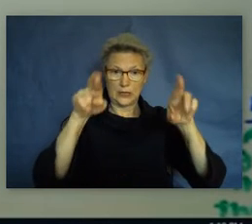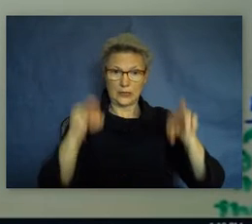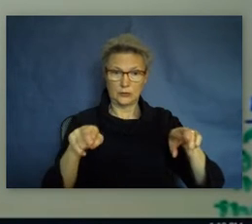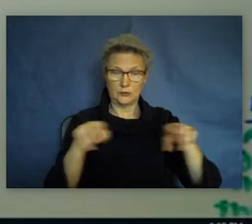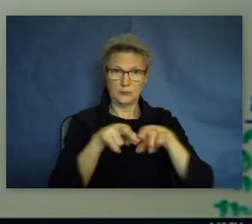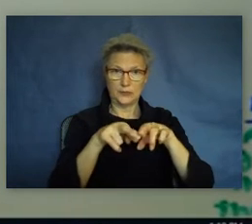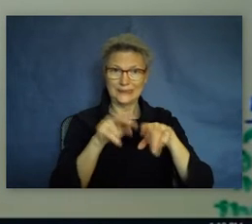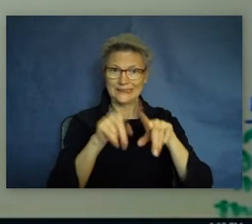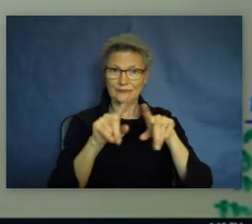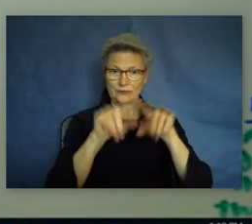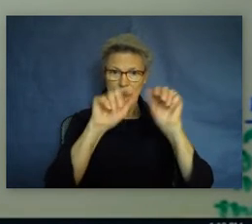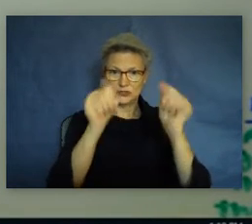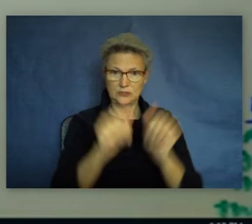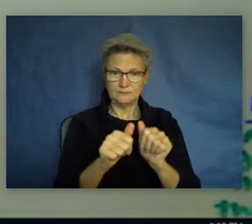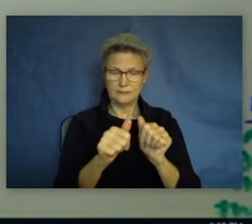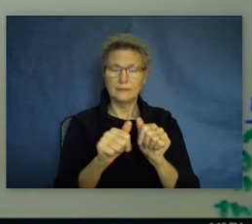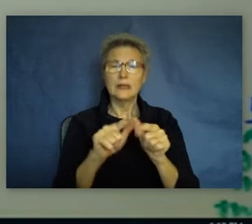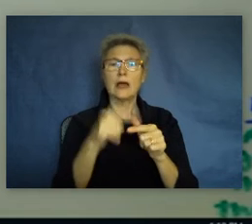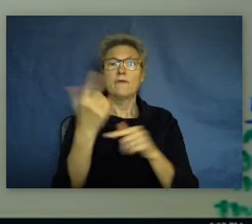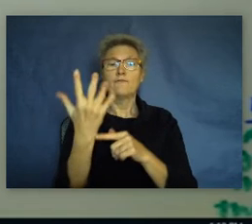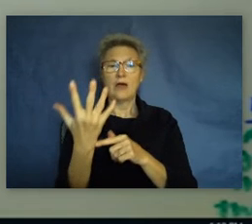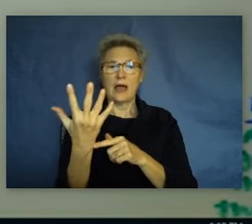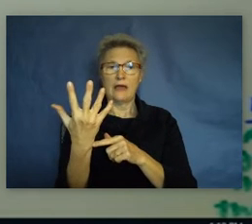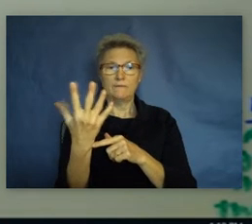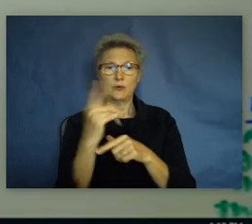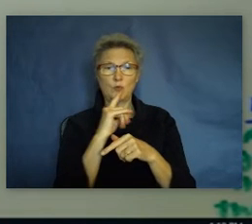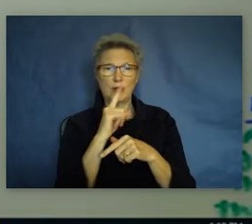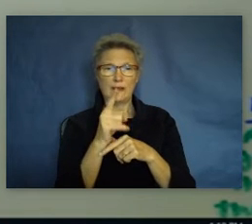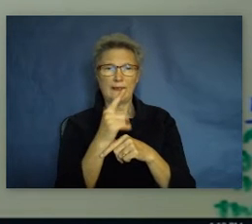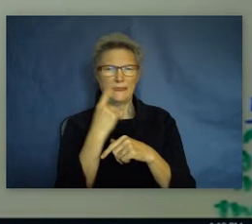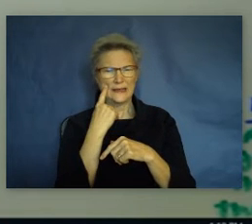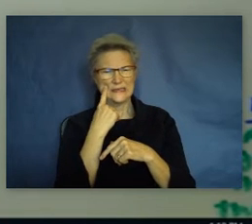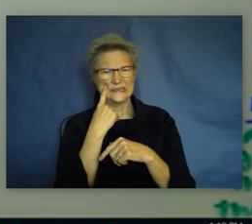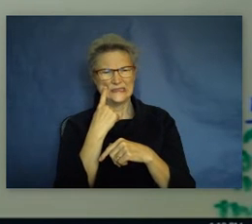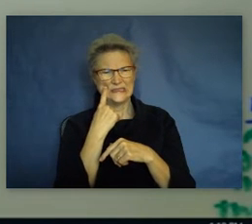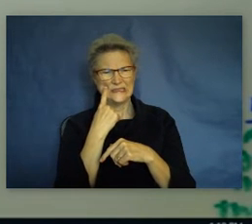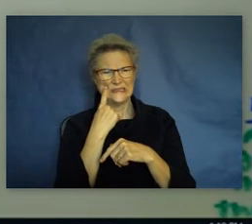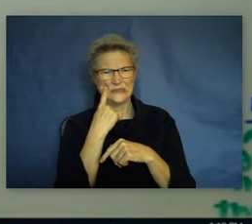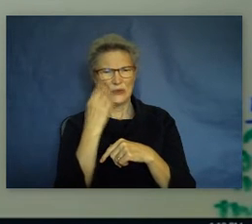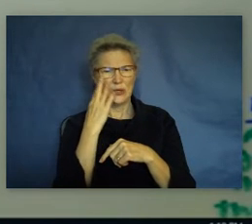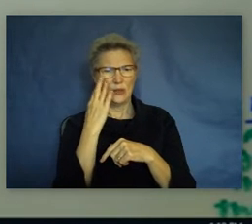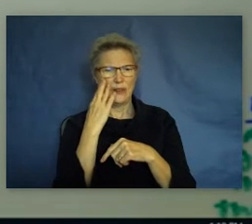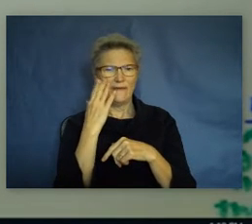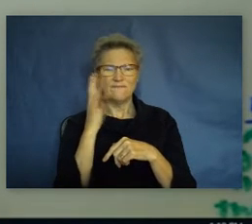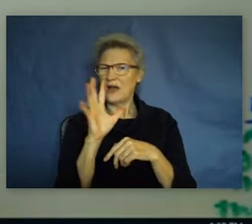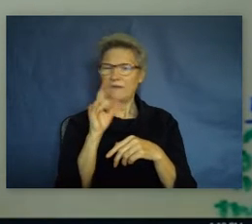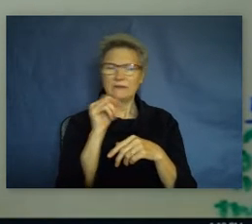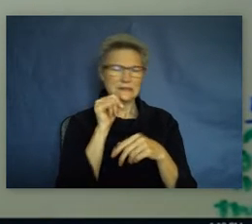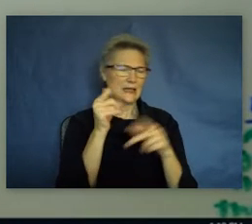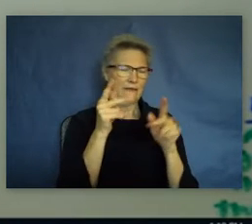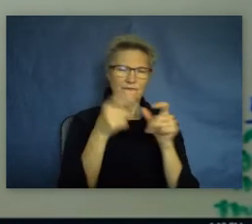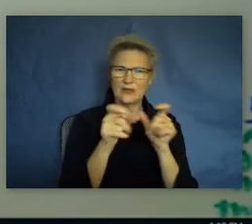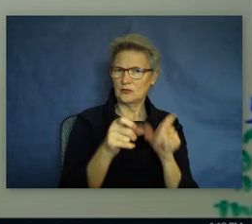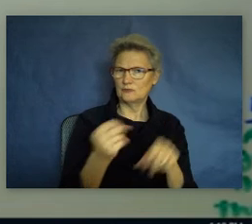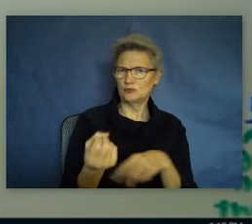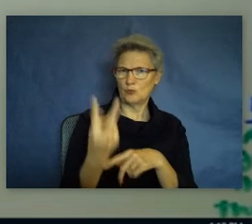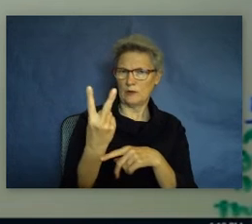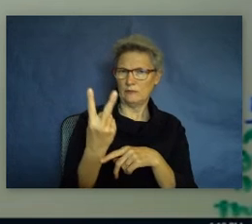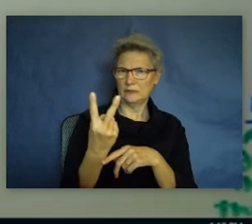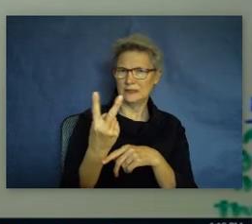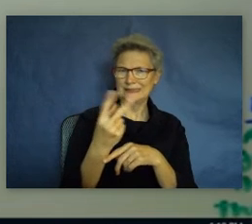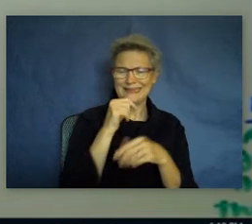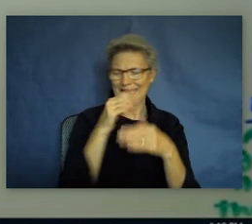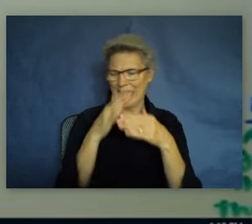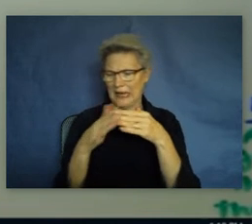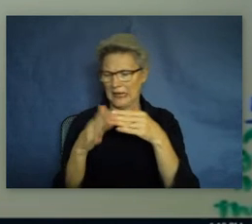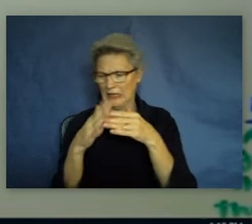And we can try 5, but actually now that I'm thinking about it, we know that 5 is not a factor of 12 because it doesn't end in